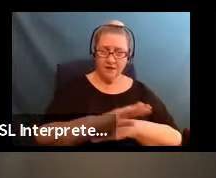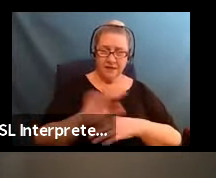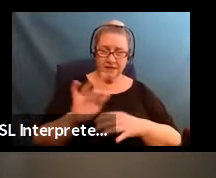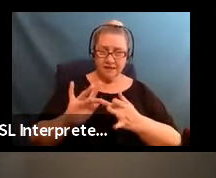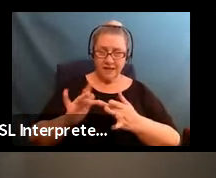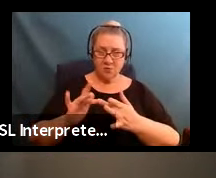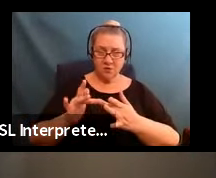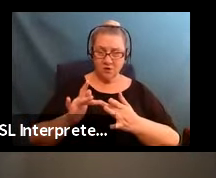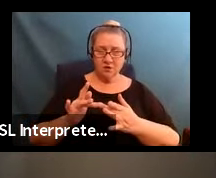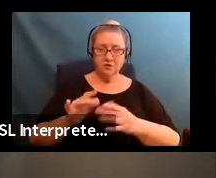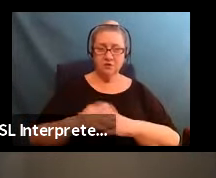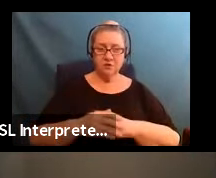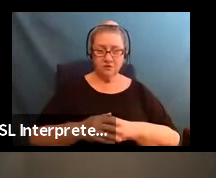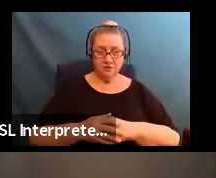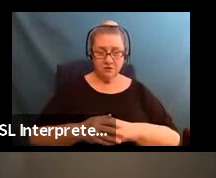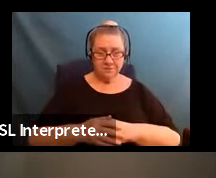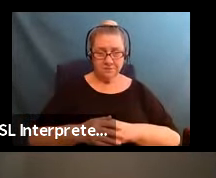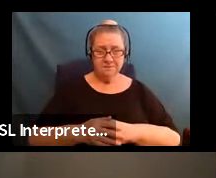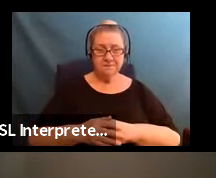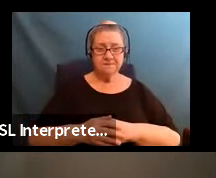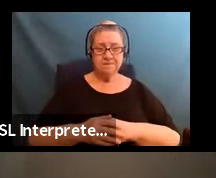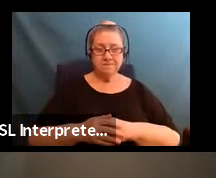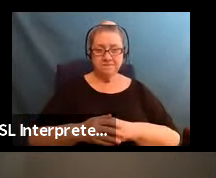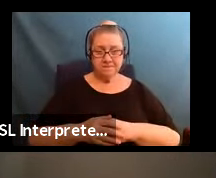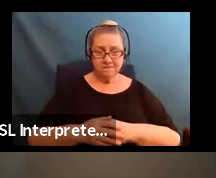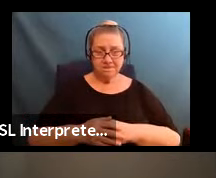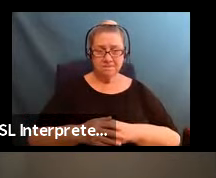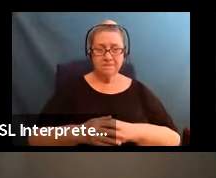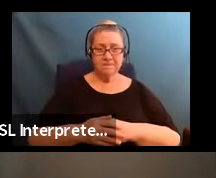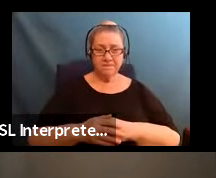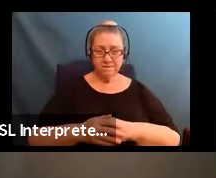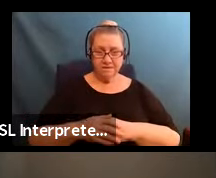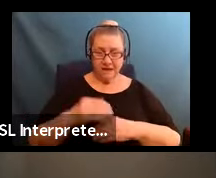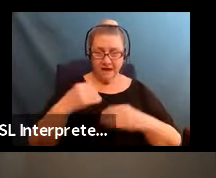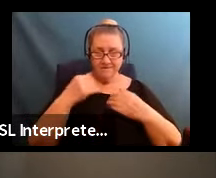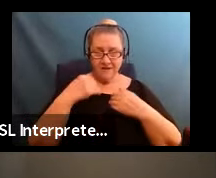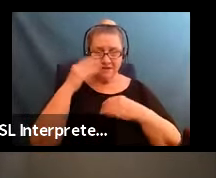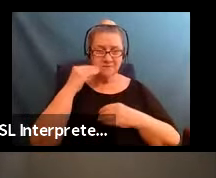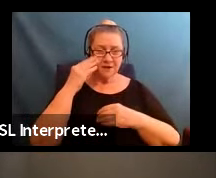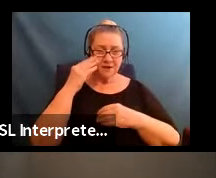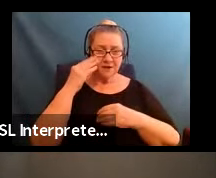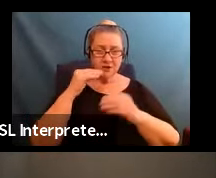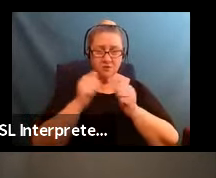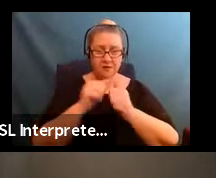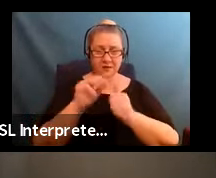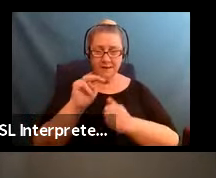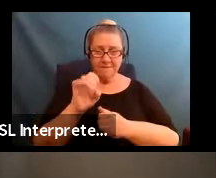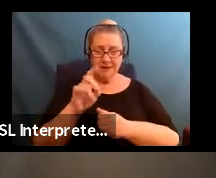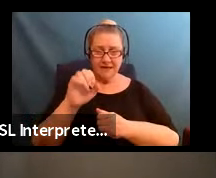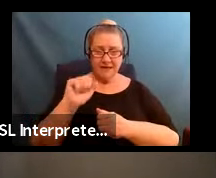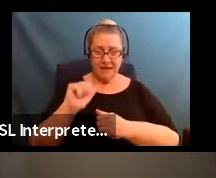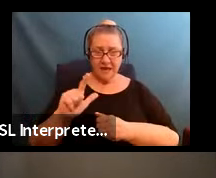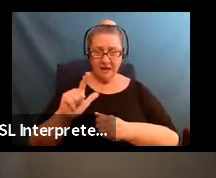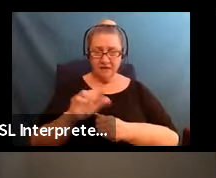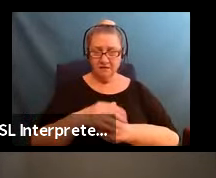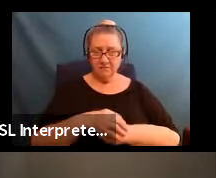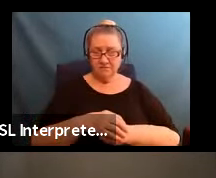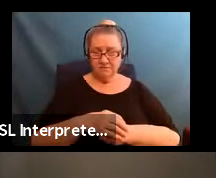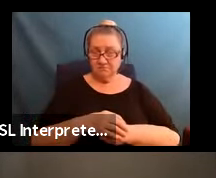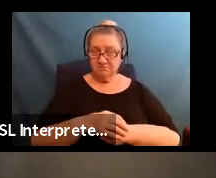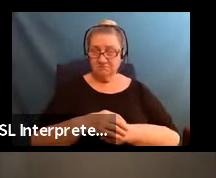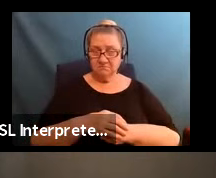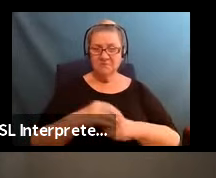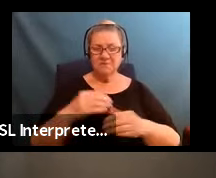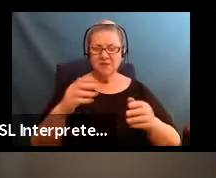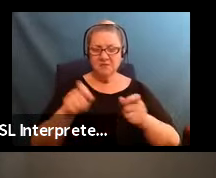same experience with Medi-Cal or the uninsured population, which is more than a third of our state. And so what specifically is the